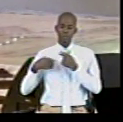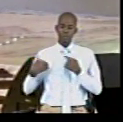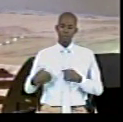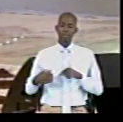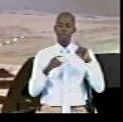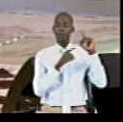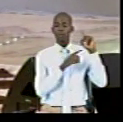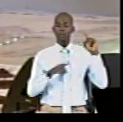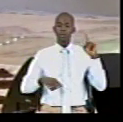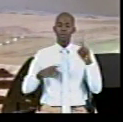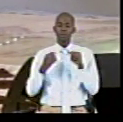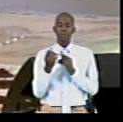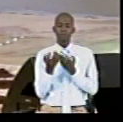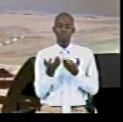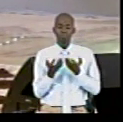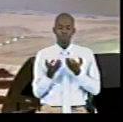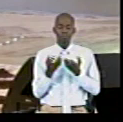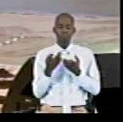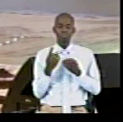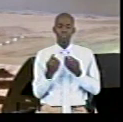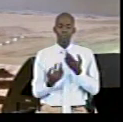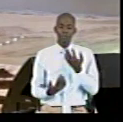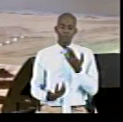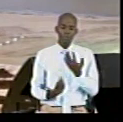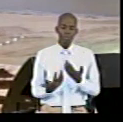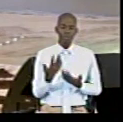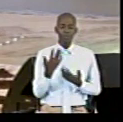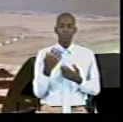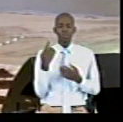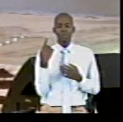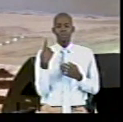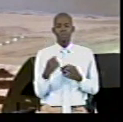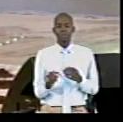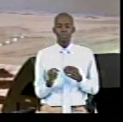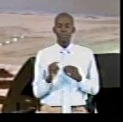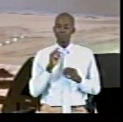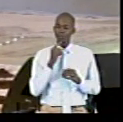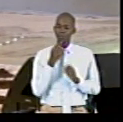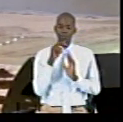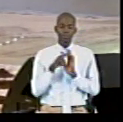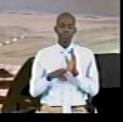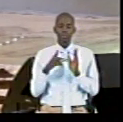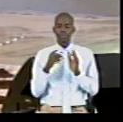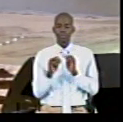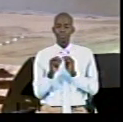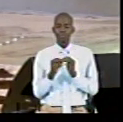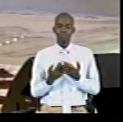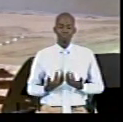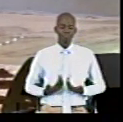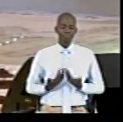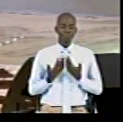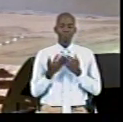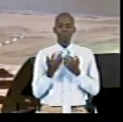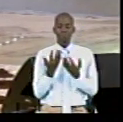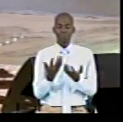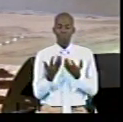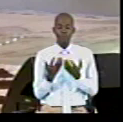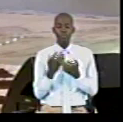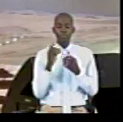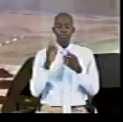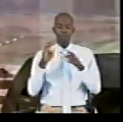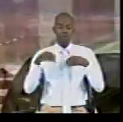passion, the fire, the fervency, the pursuit, you grant to every one of us